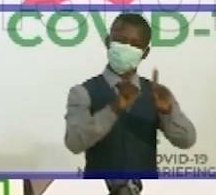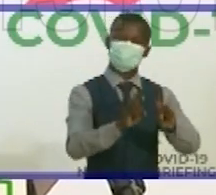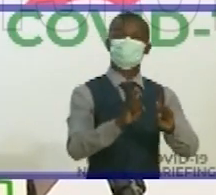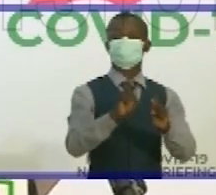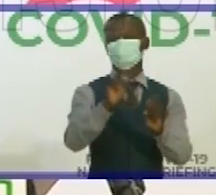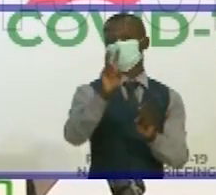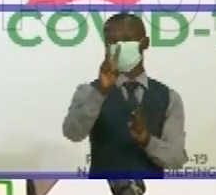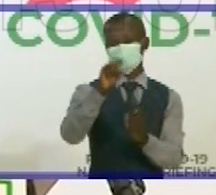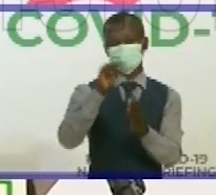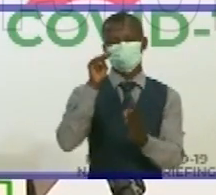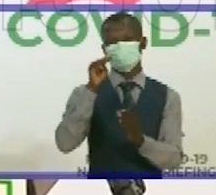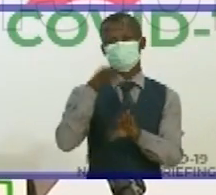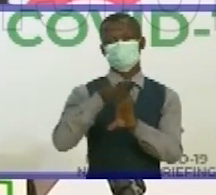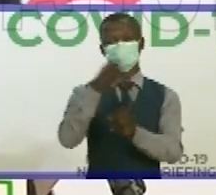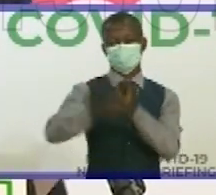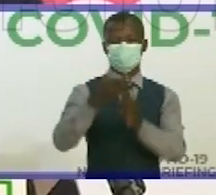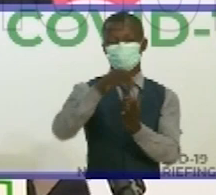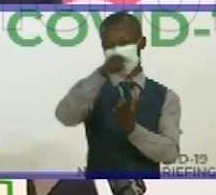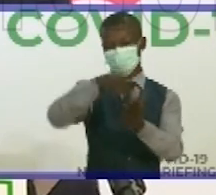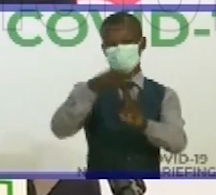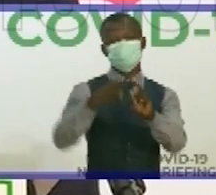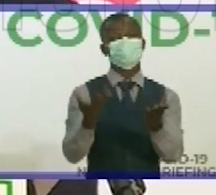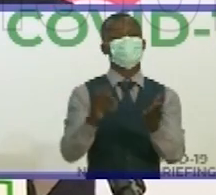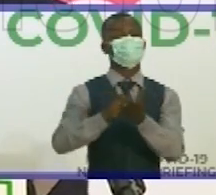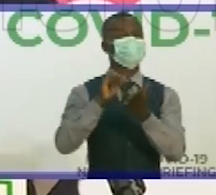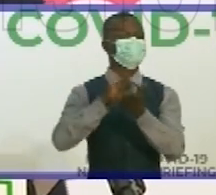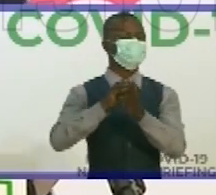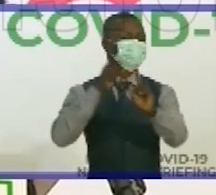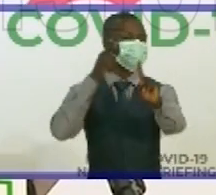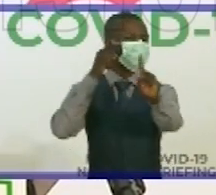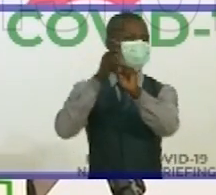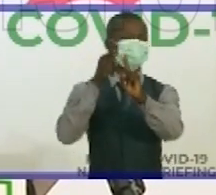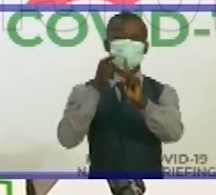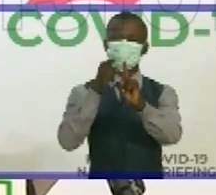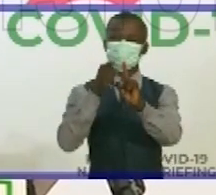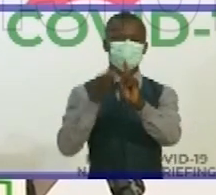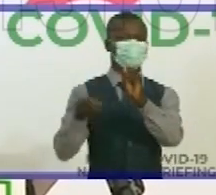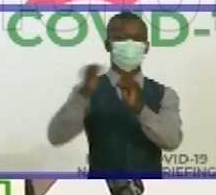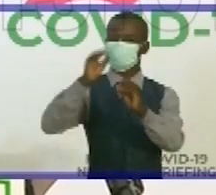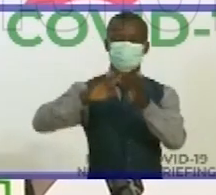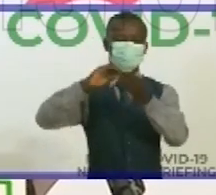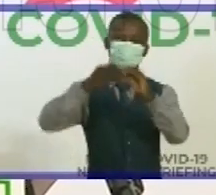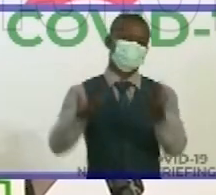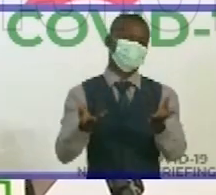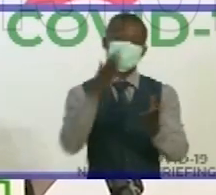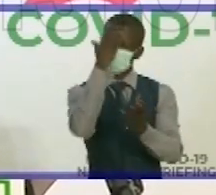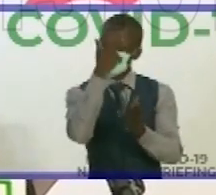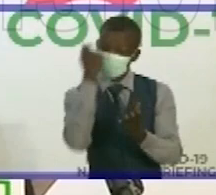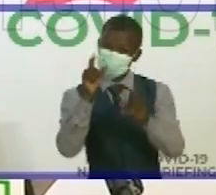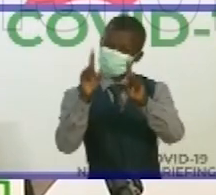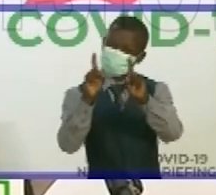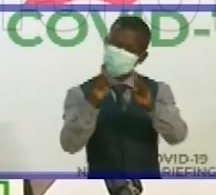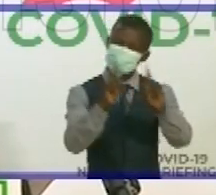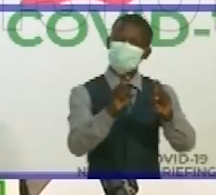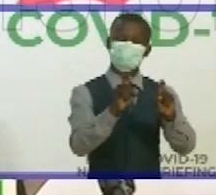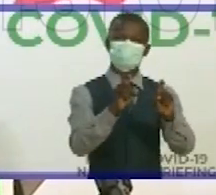the end of this month. But the target is a lot more than just the numbers, because testing in itself is not a